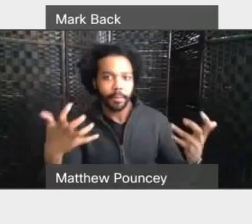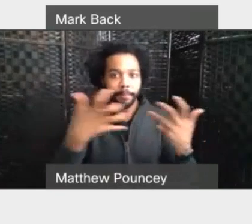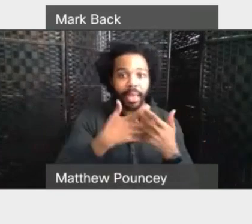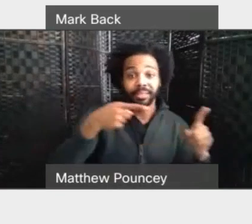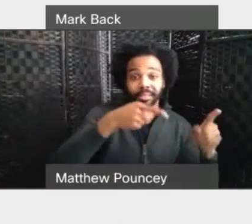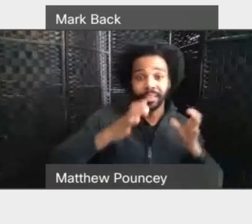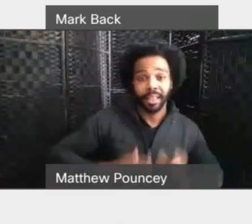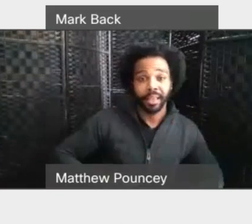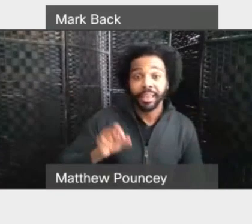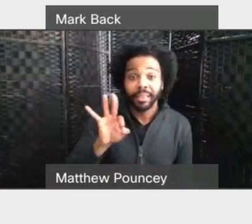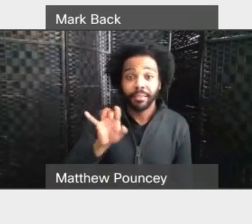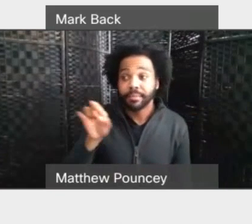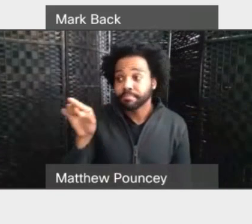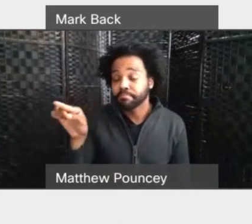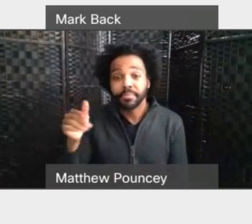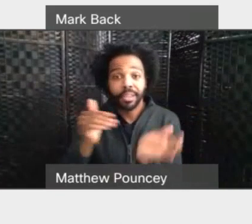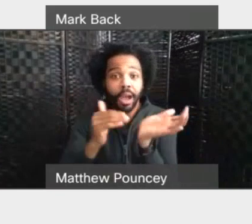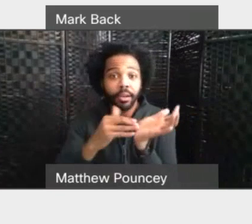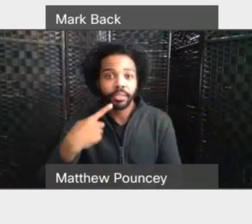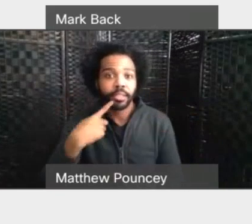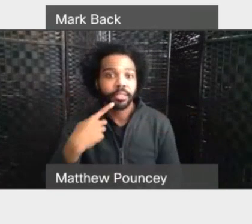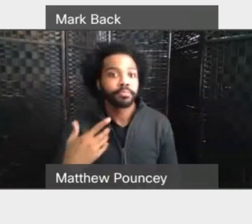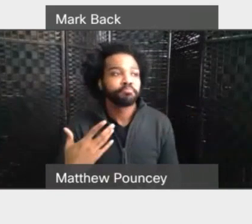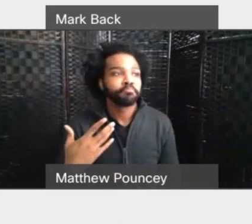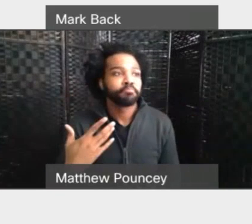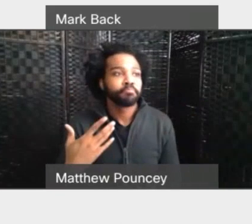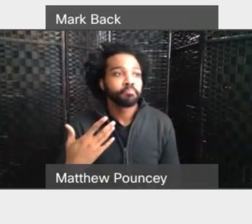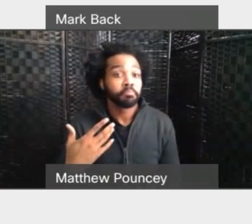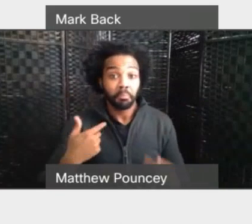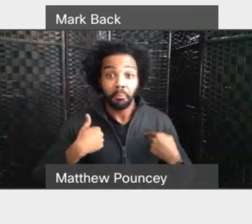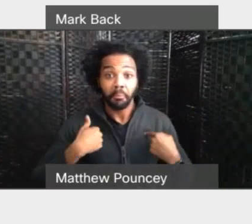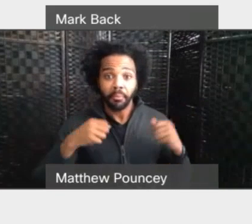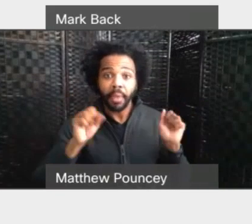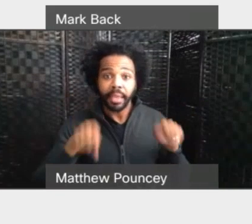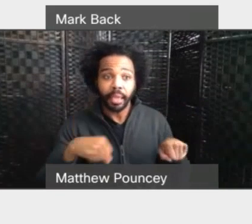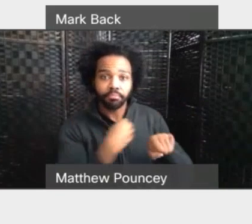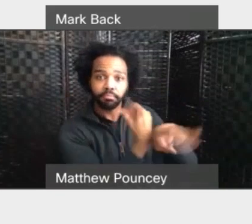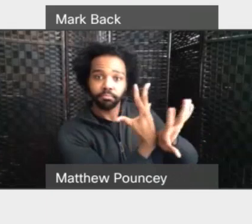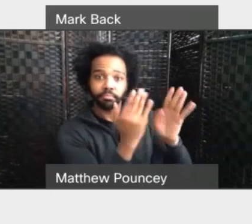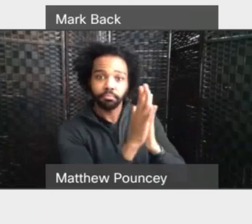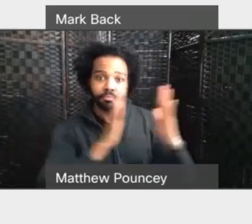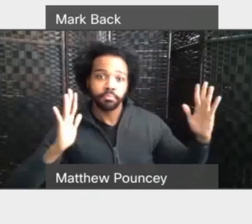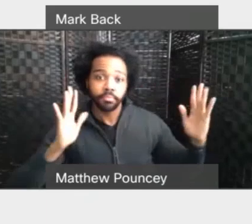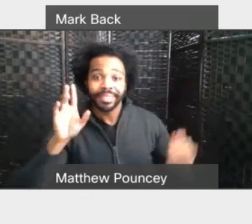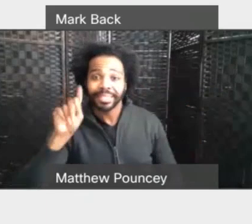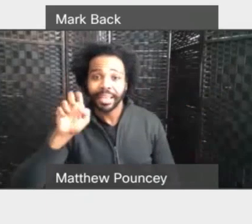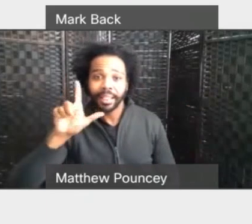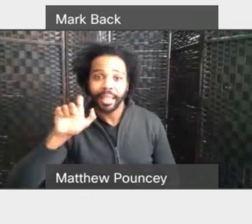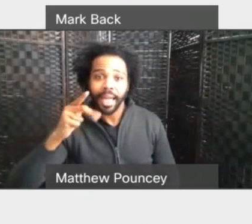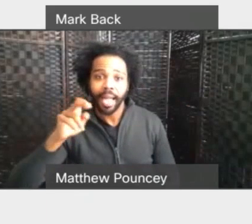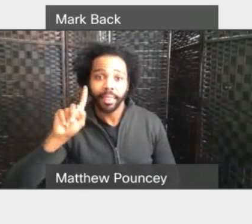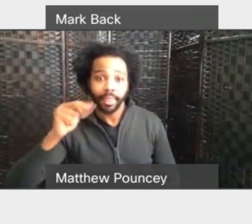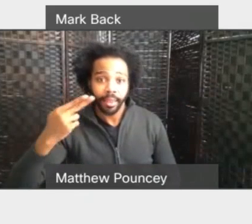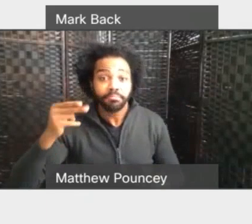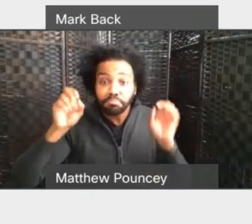is that their doctor says, I can do this via telehealth, then it should be done via telehealth.